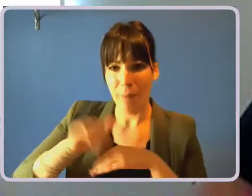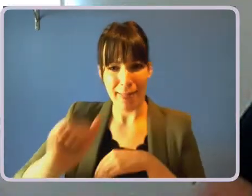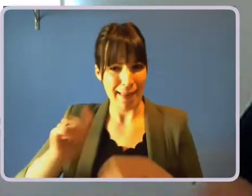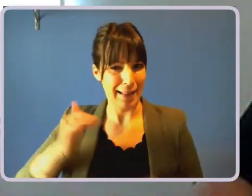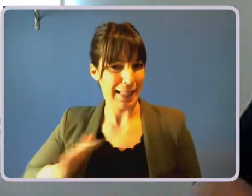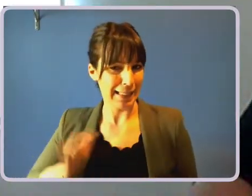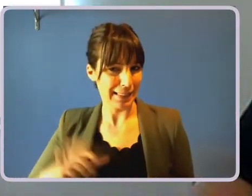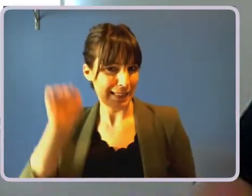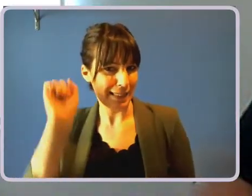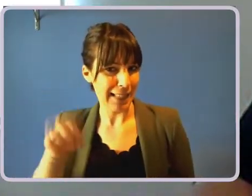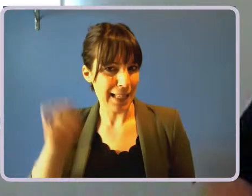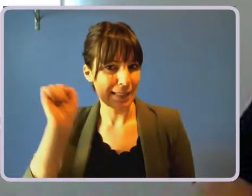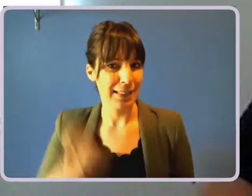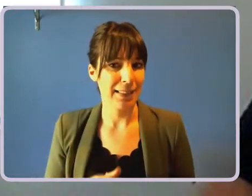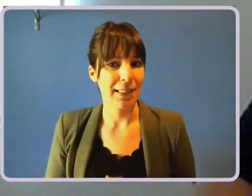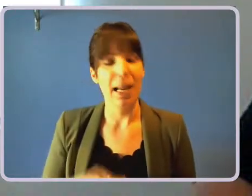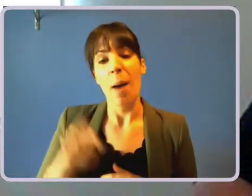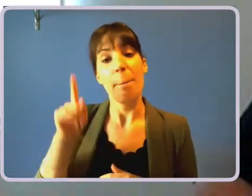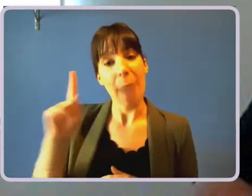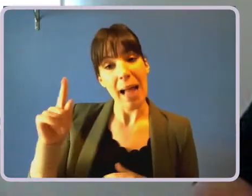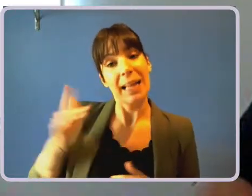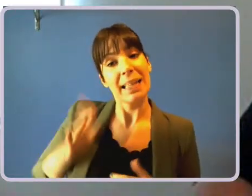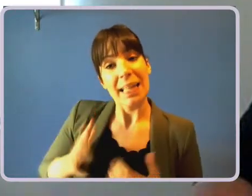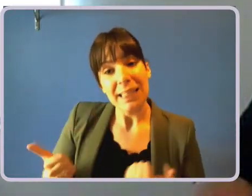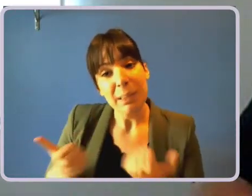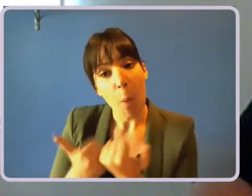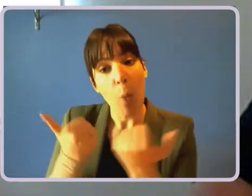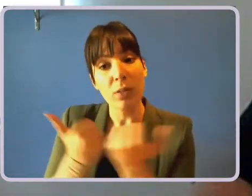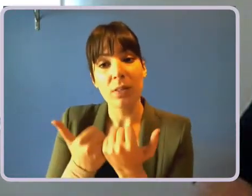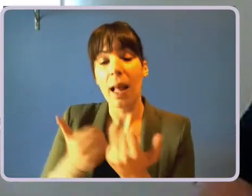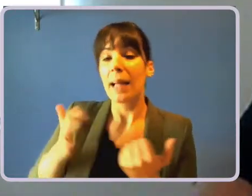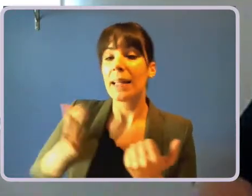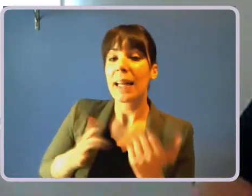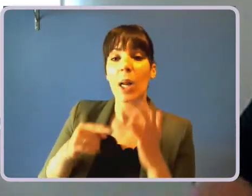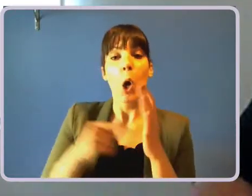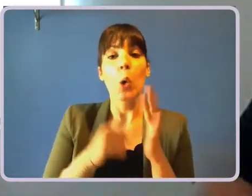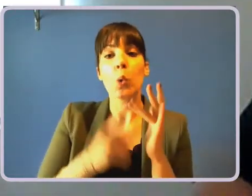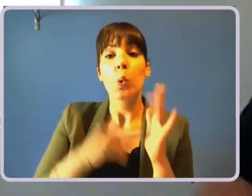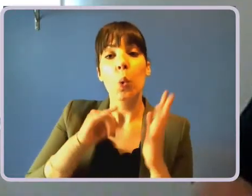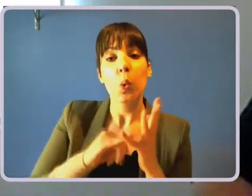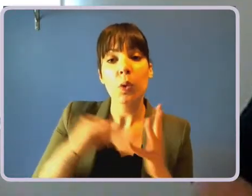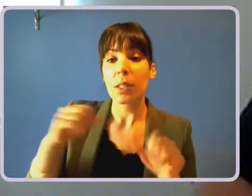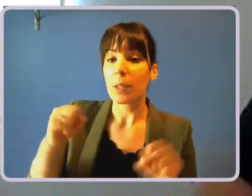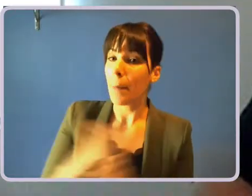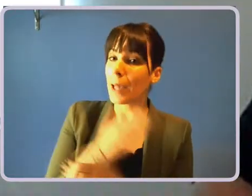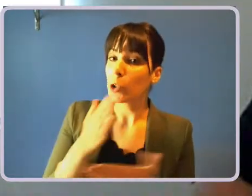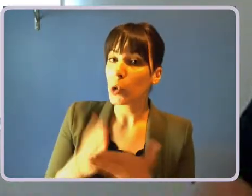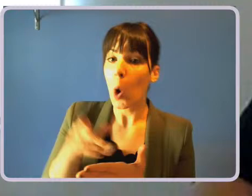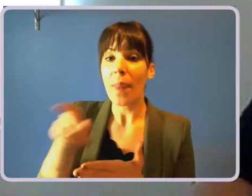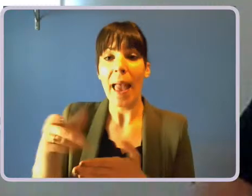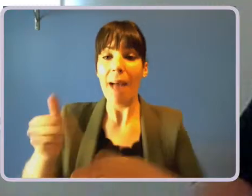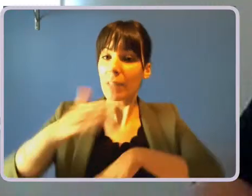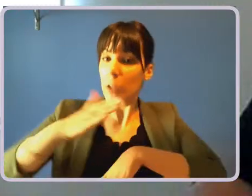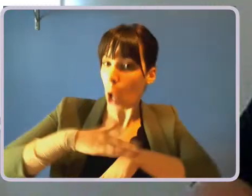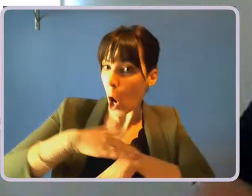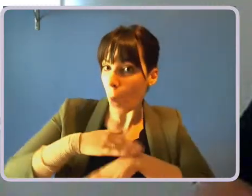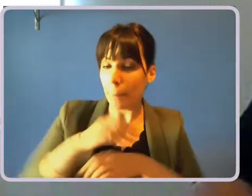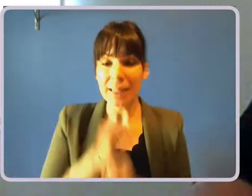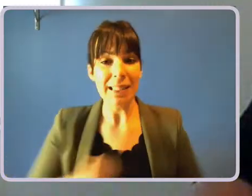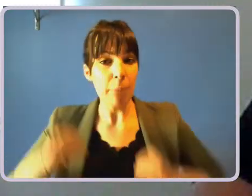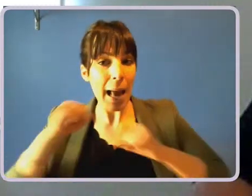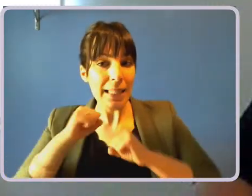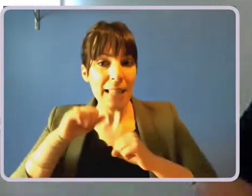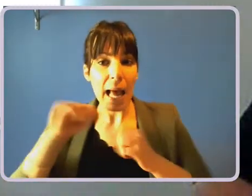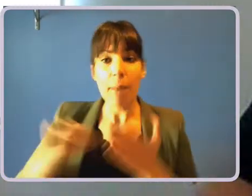the support and tools around them to assist in making sure that they have the time, space and appropriate support to put plans in place